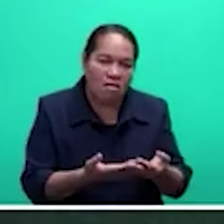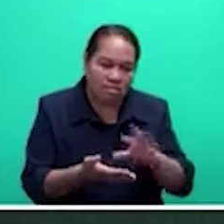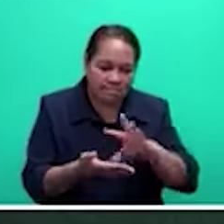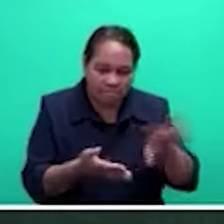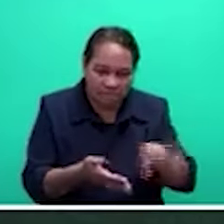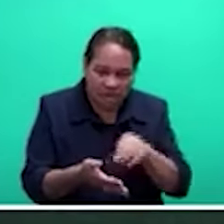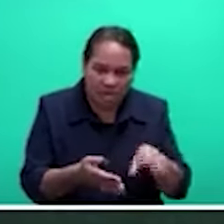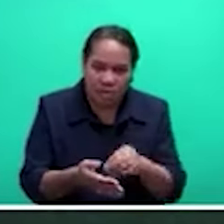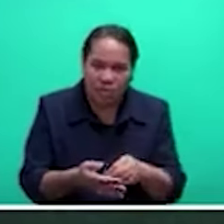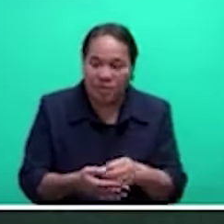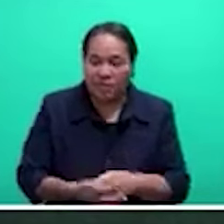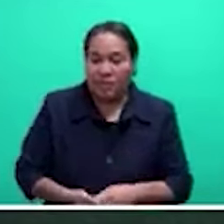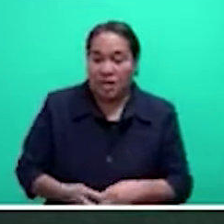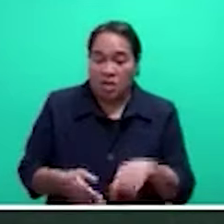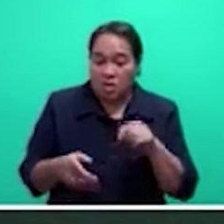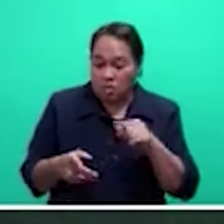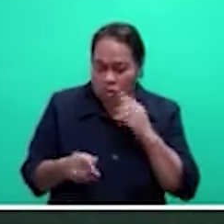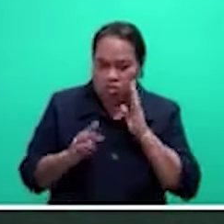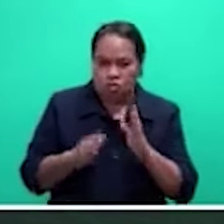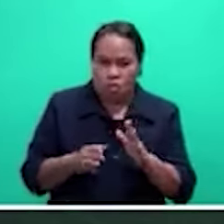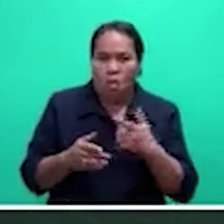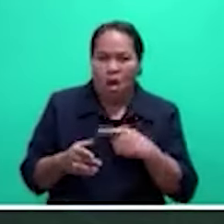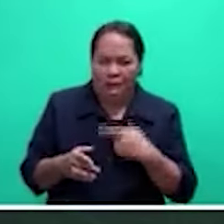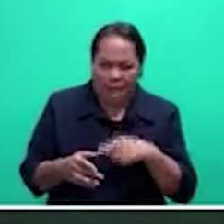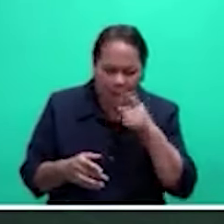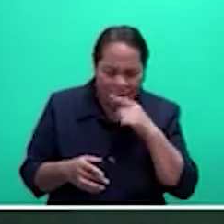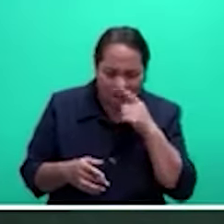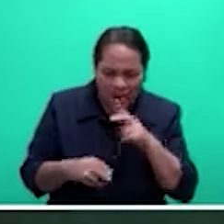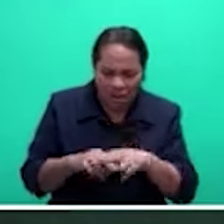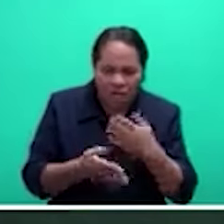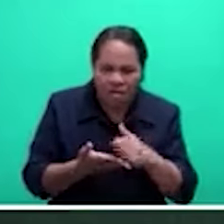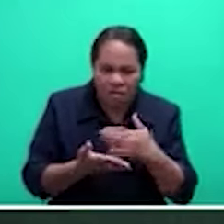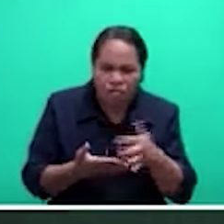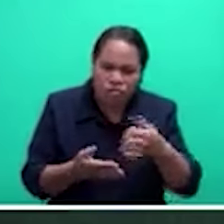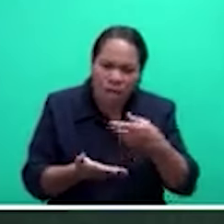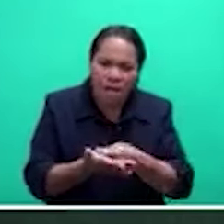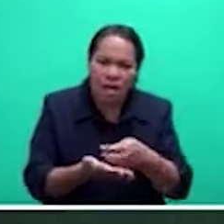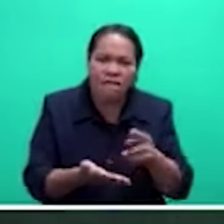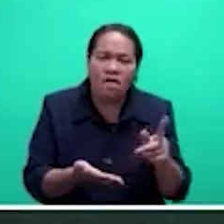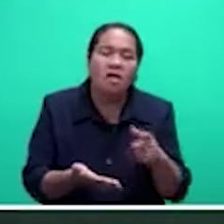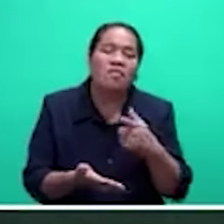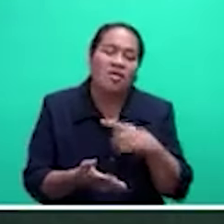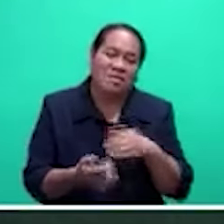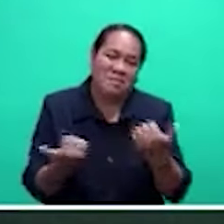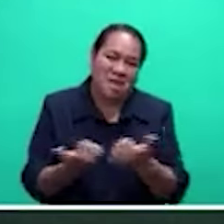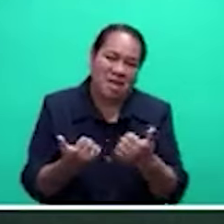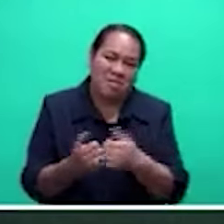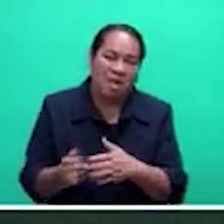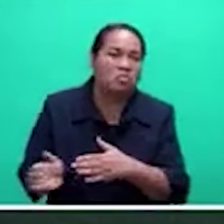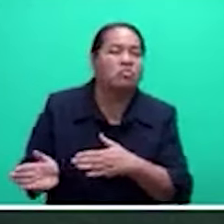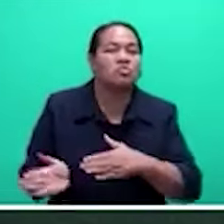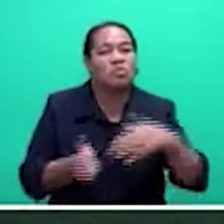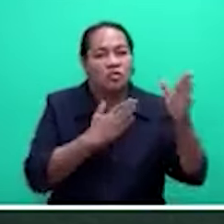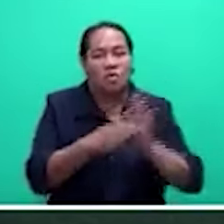withdrawals basically shows the movement of our people abroad for better prospects. The steady erosion of